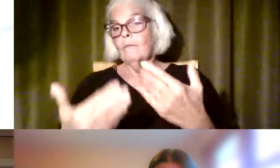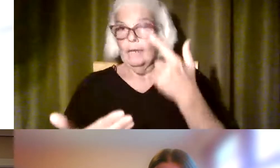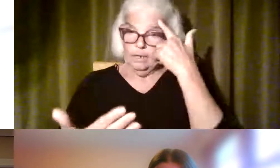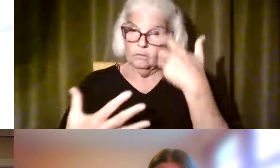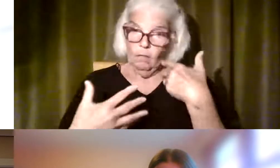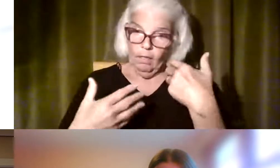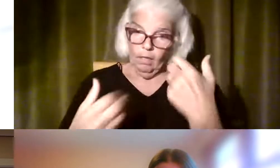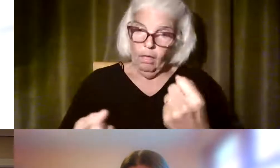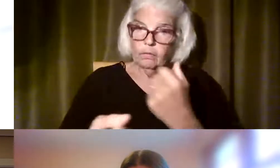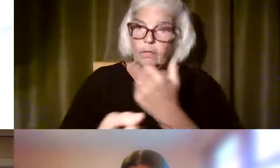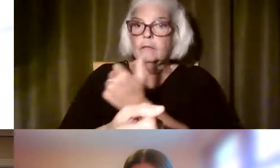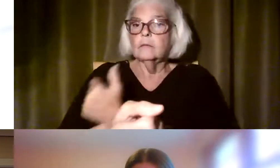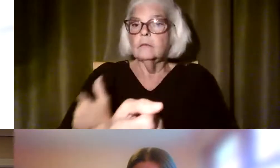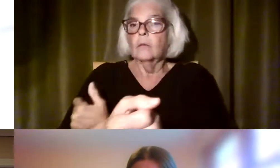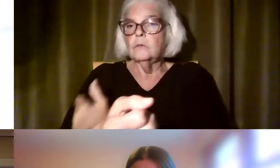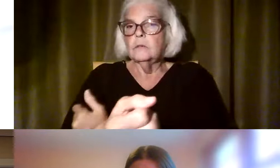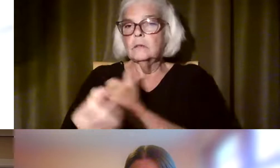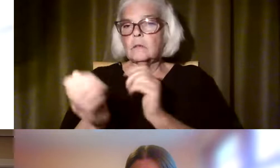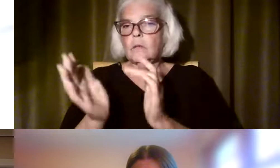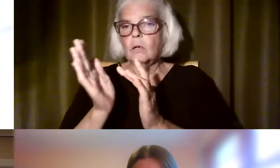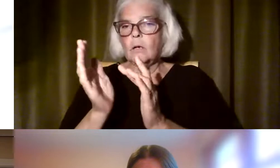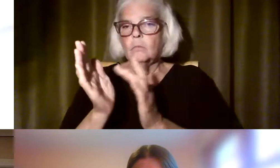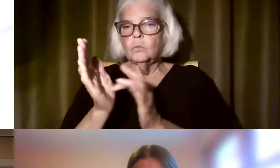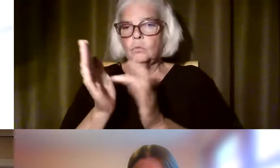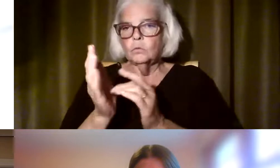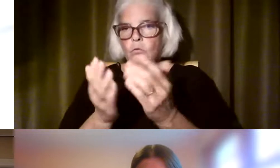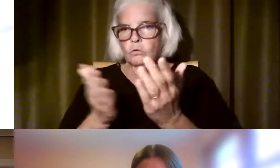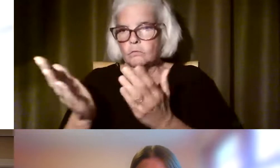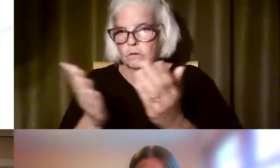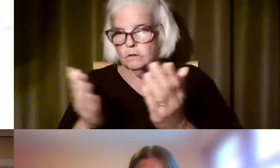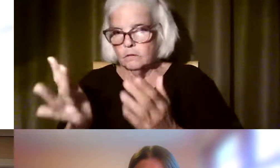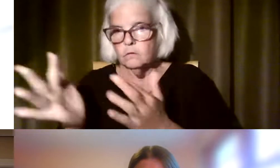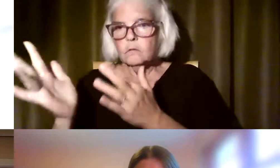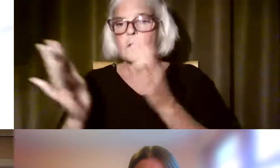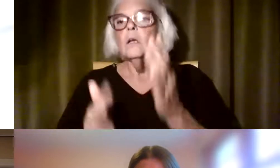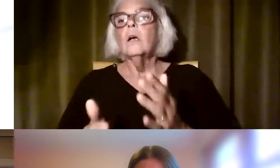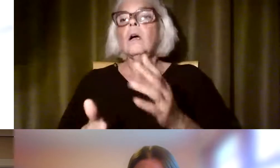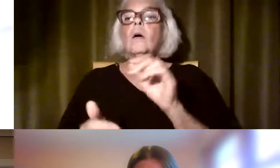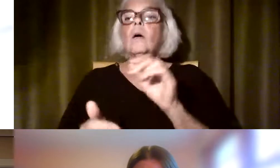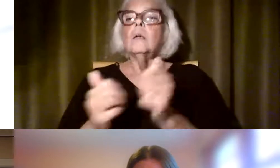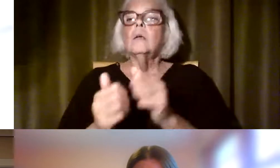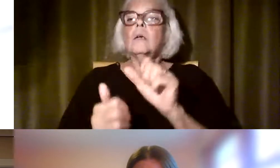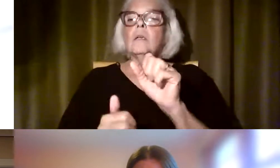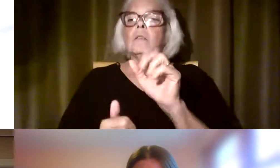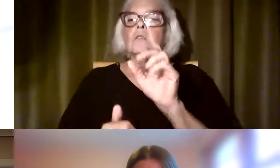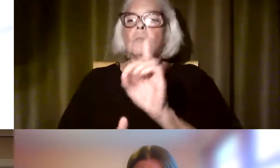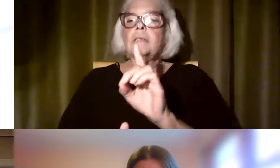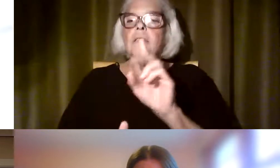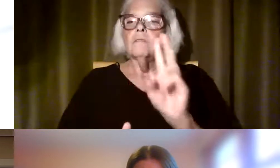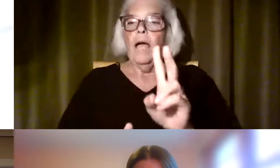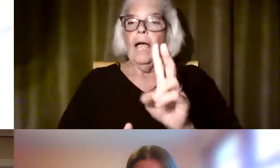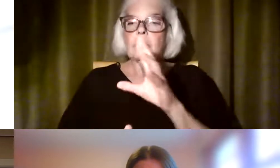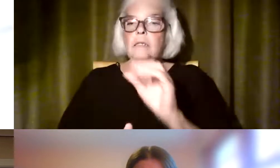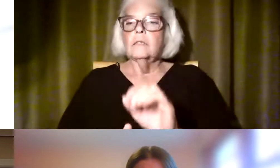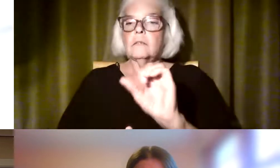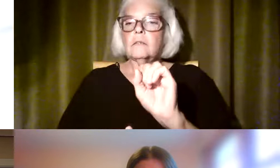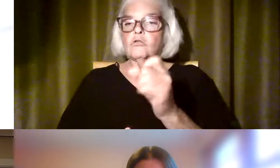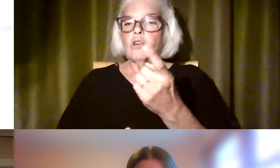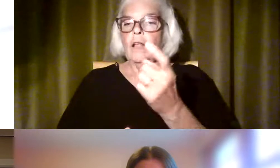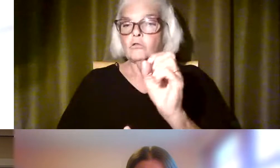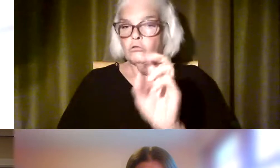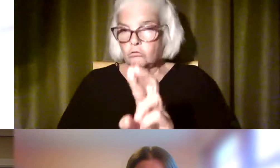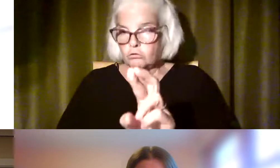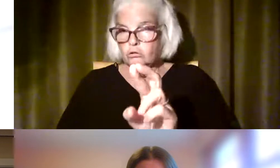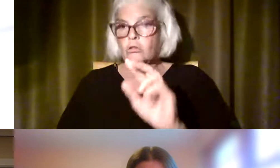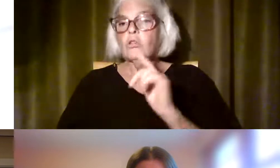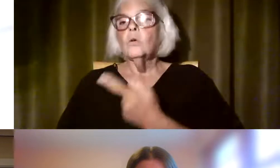have a couple of congregate programs, domestic violence shelters, public housing sites. We worked with a couple SASH